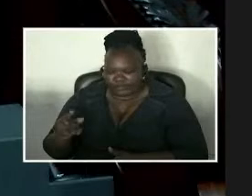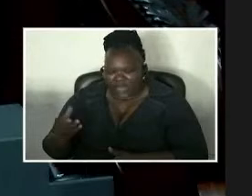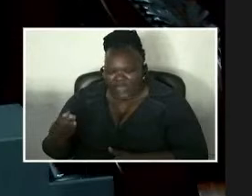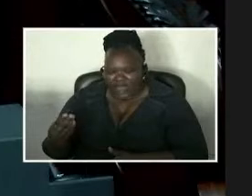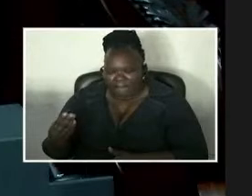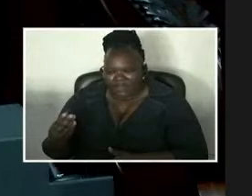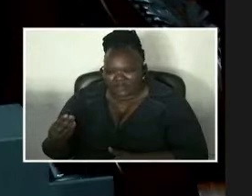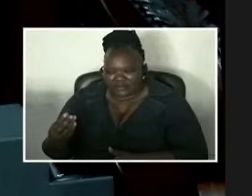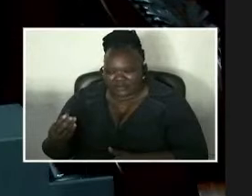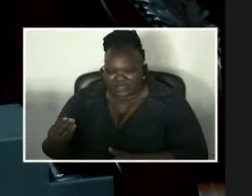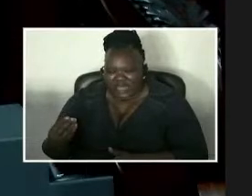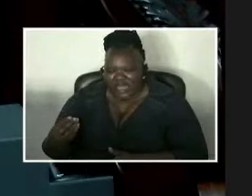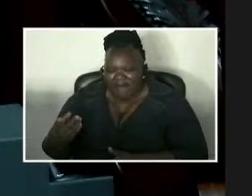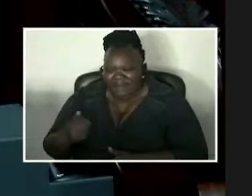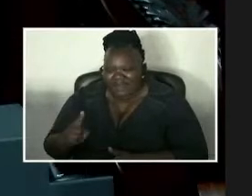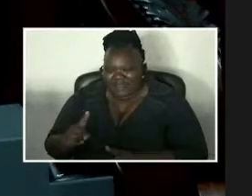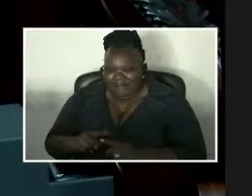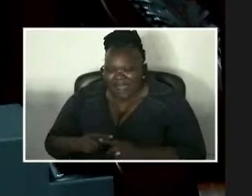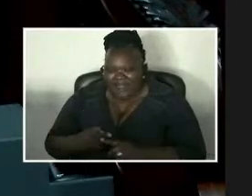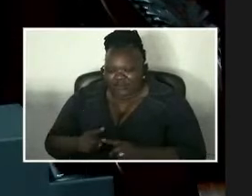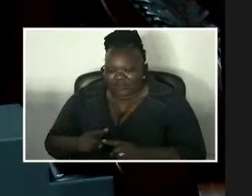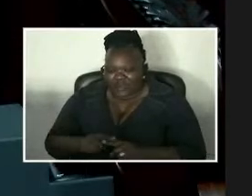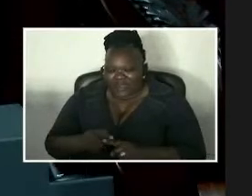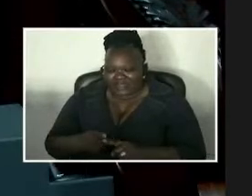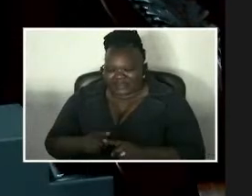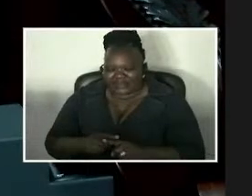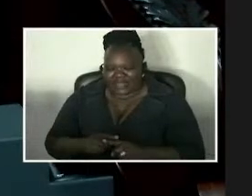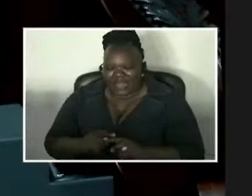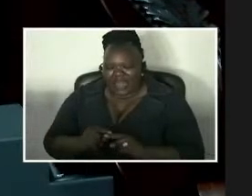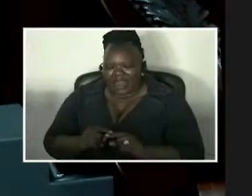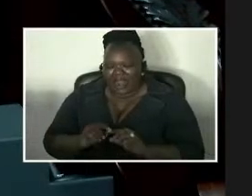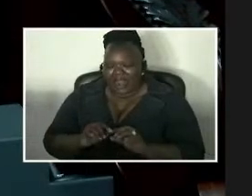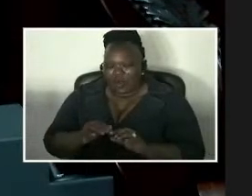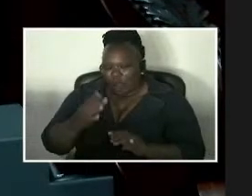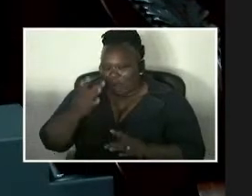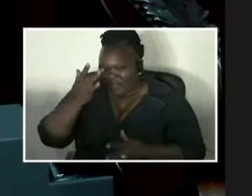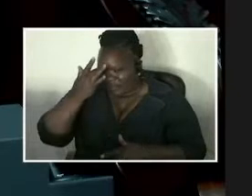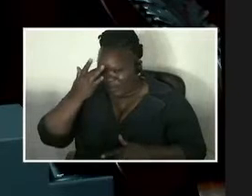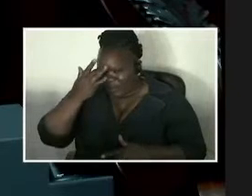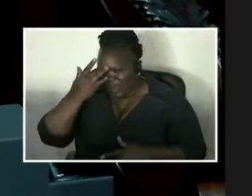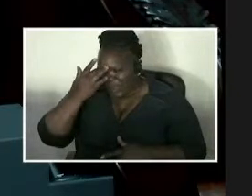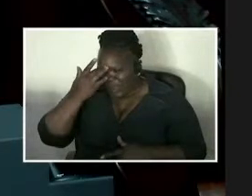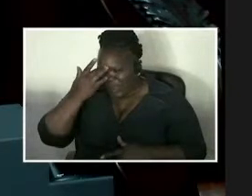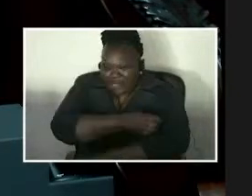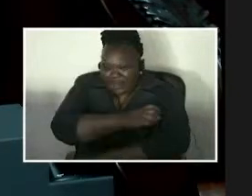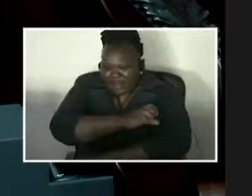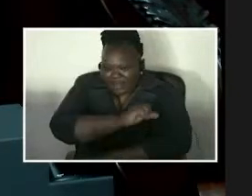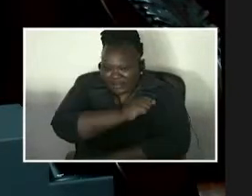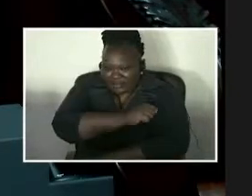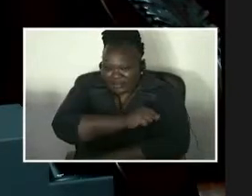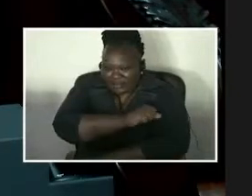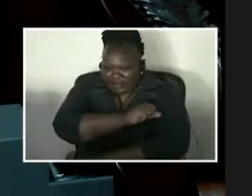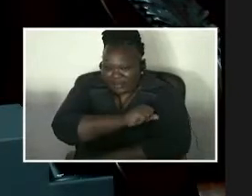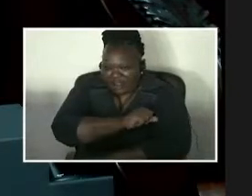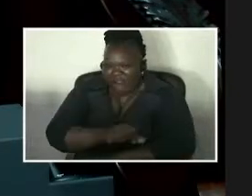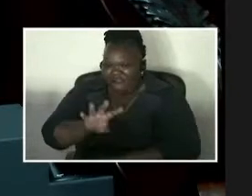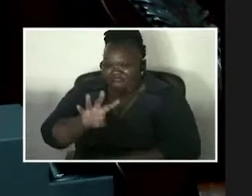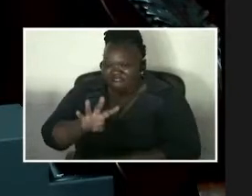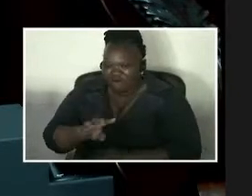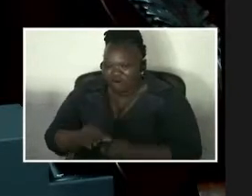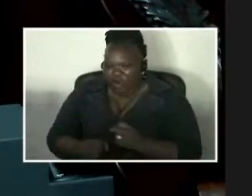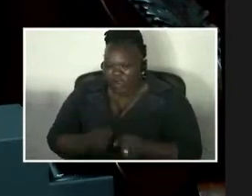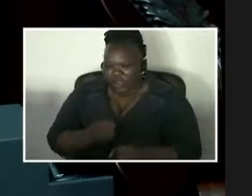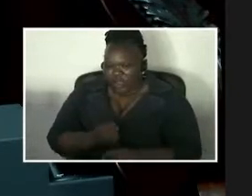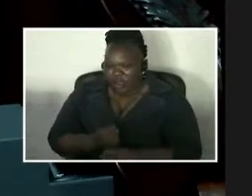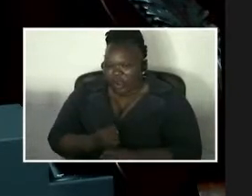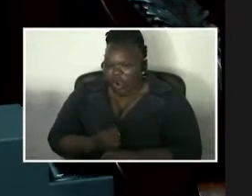are experiences of patients in hospitals and clinics across kwazulu-natal it is the experience of a four-year-old with a